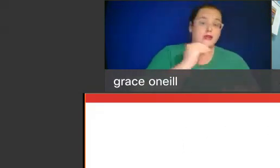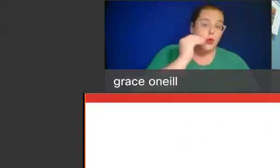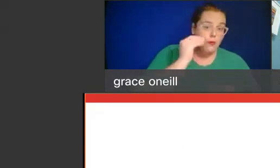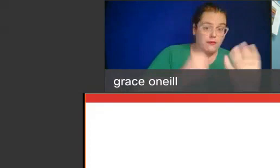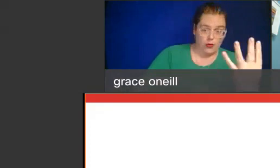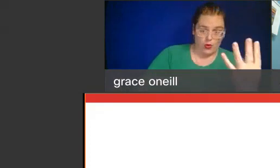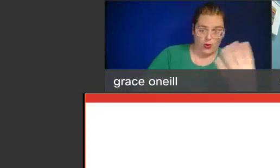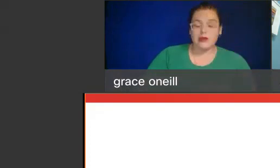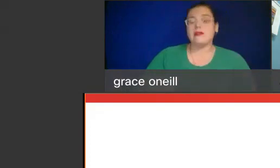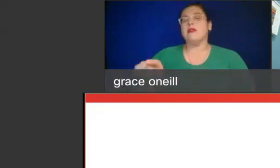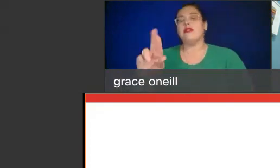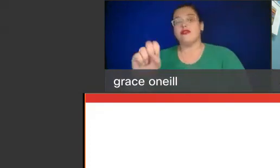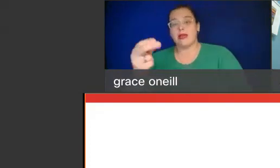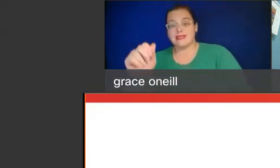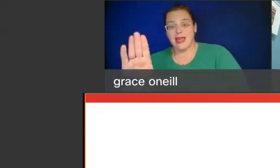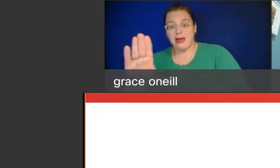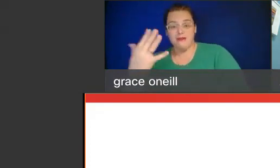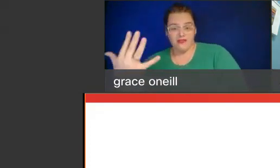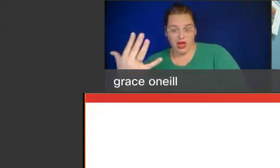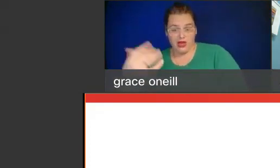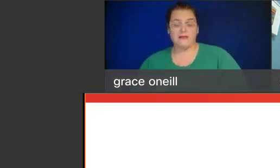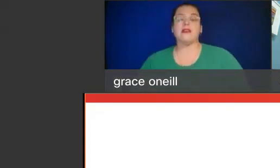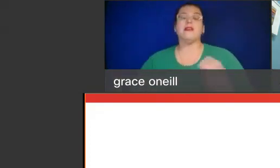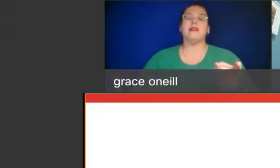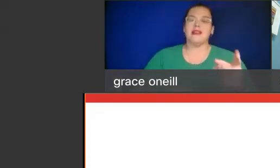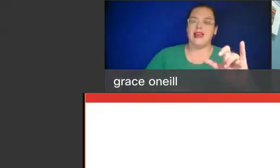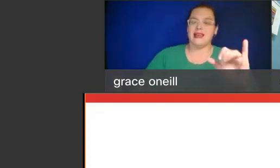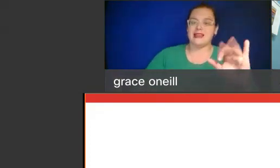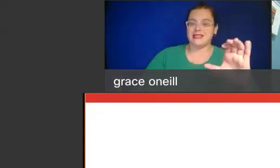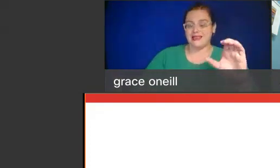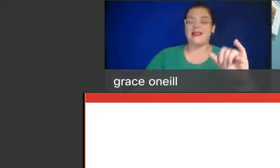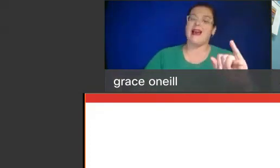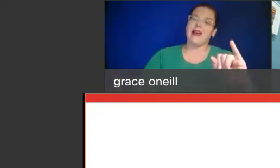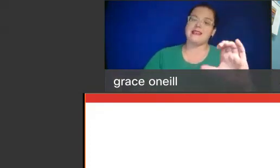5 in residential habilitation, and 4 in ICFs.